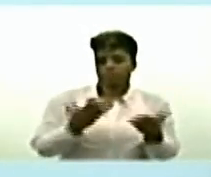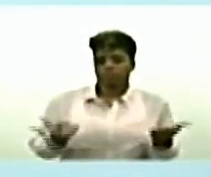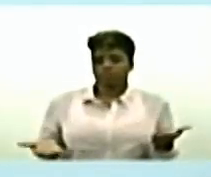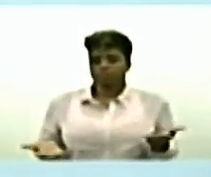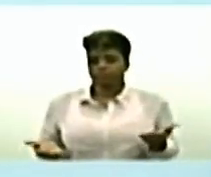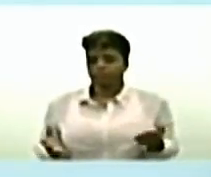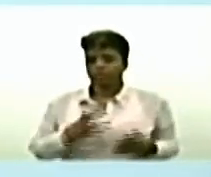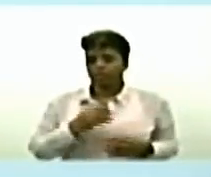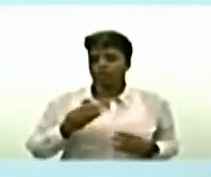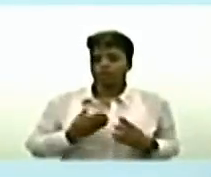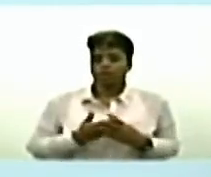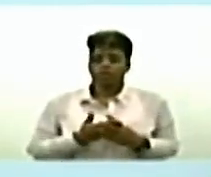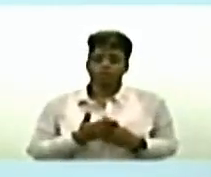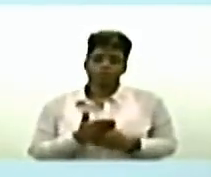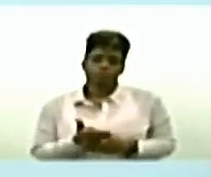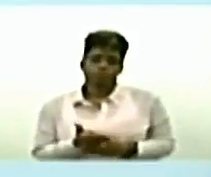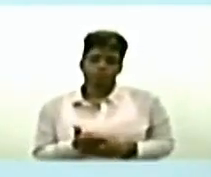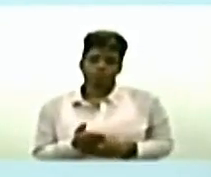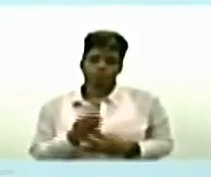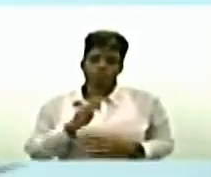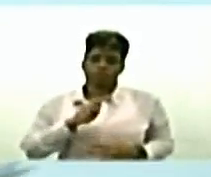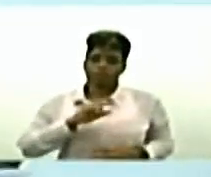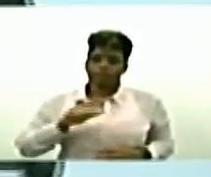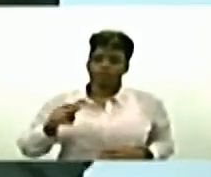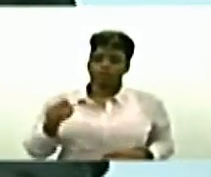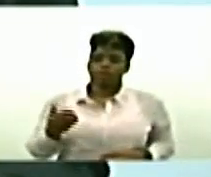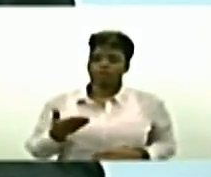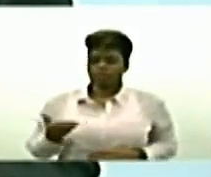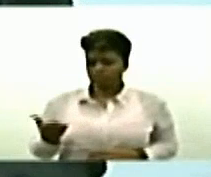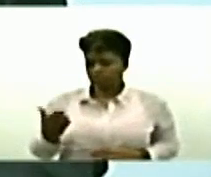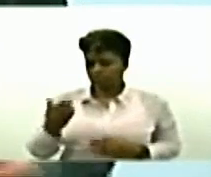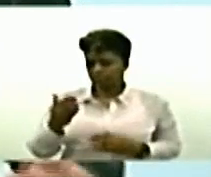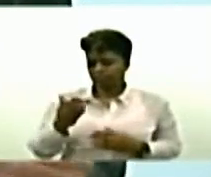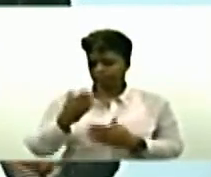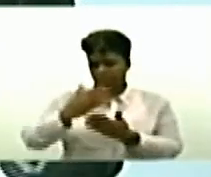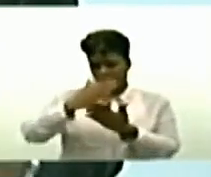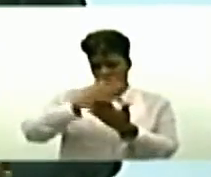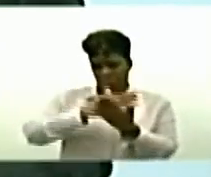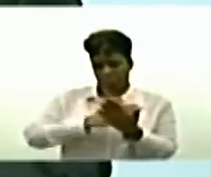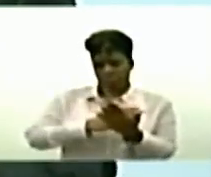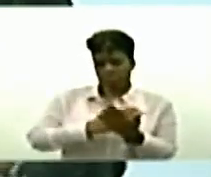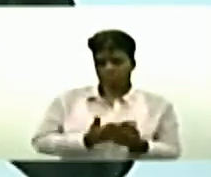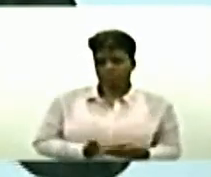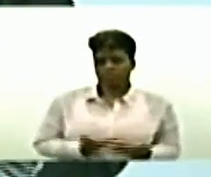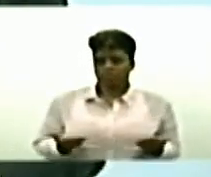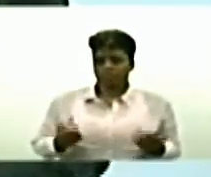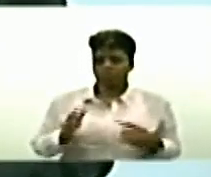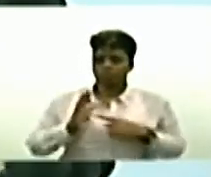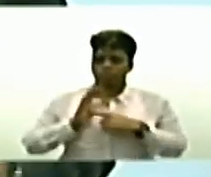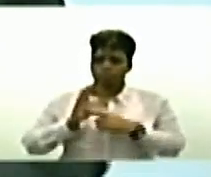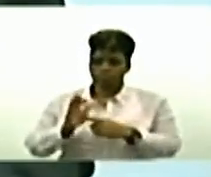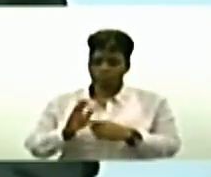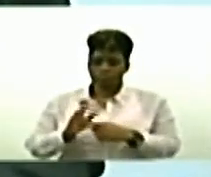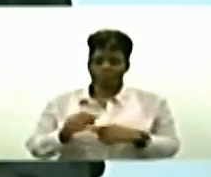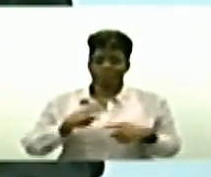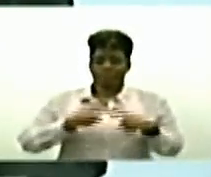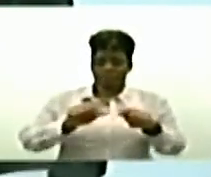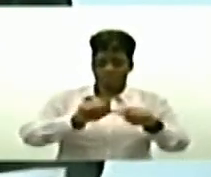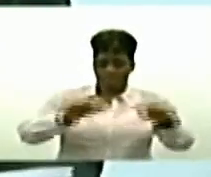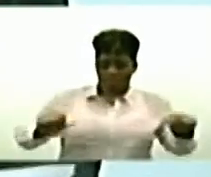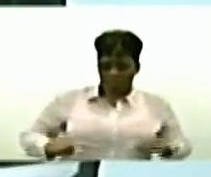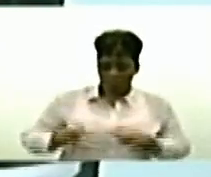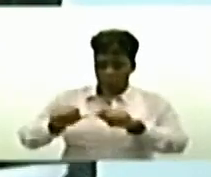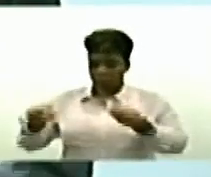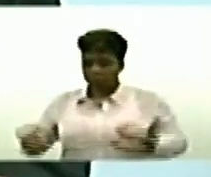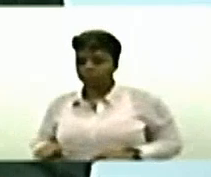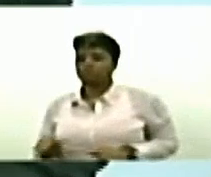through the bill, there is a schedule here which outlines vote by vote, area by area,